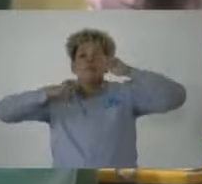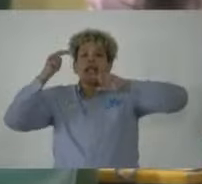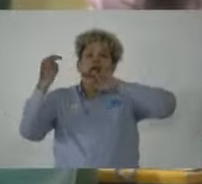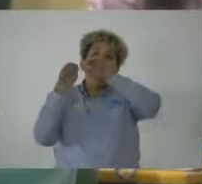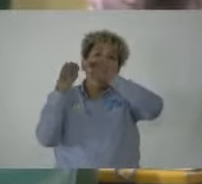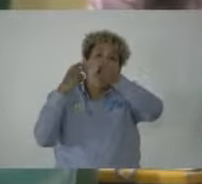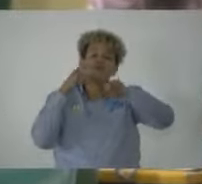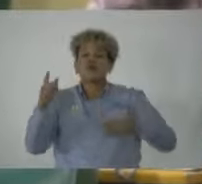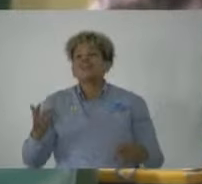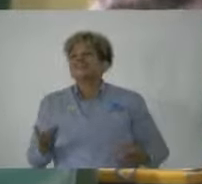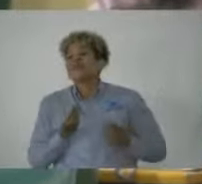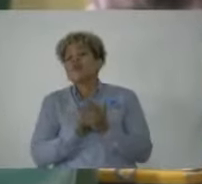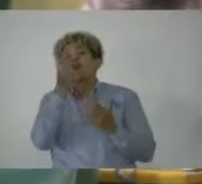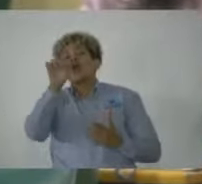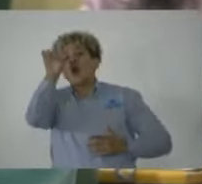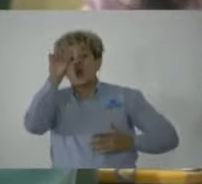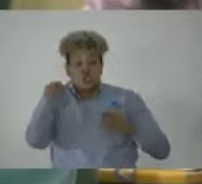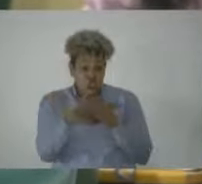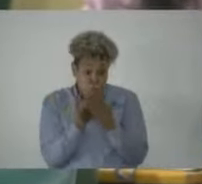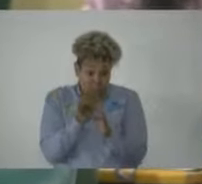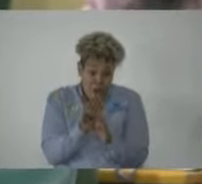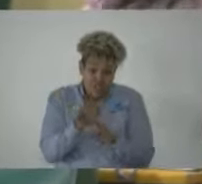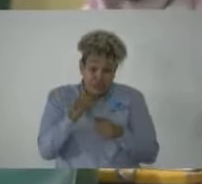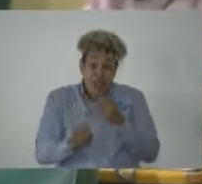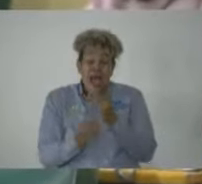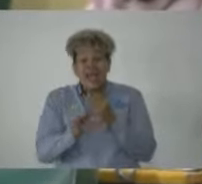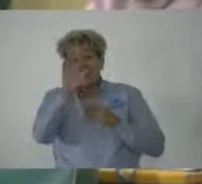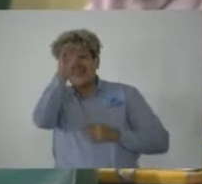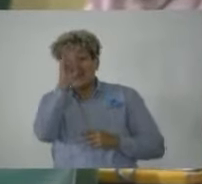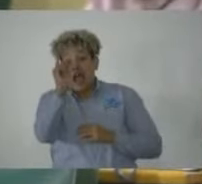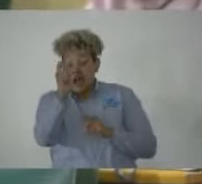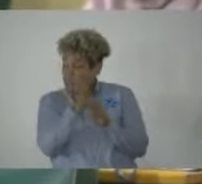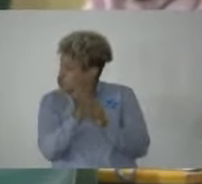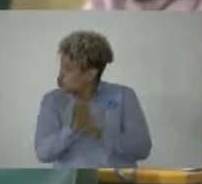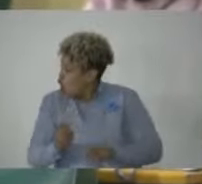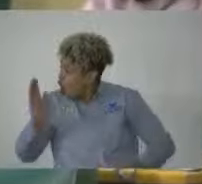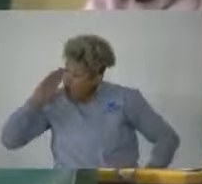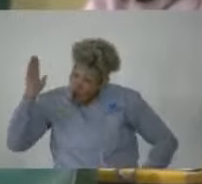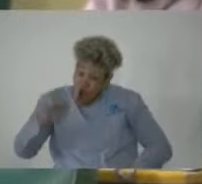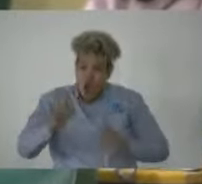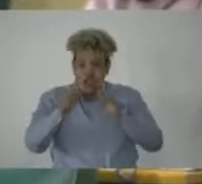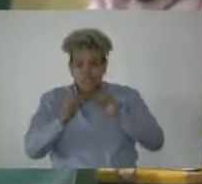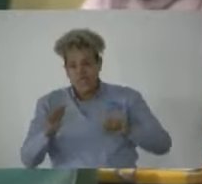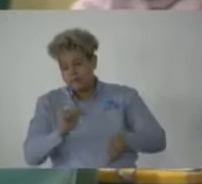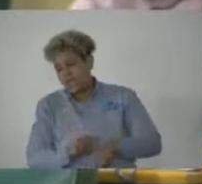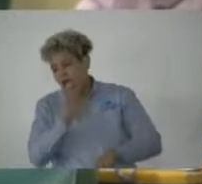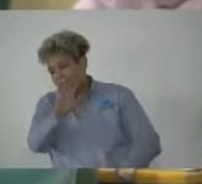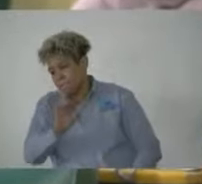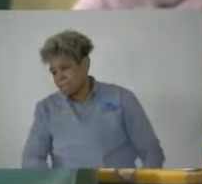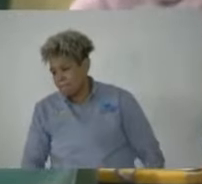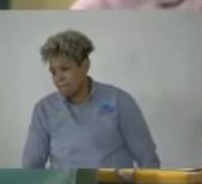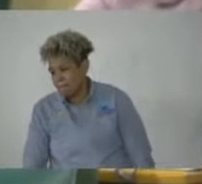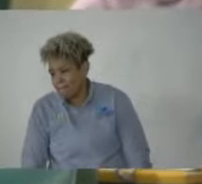highways, procuring 100 new buses and 50 garbage trucks all at the same time.